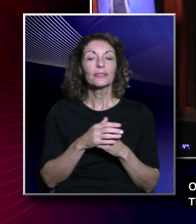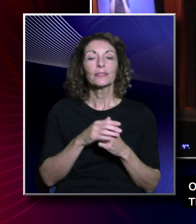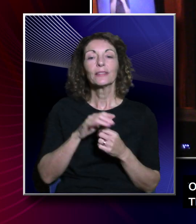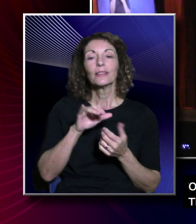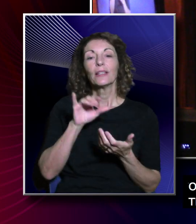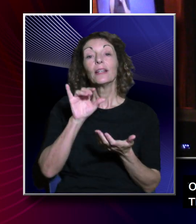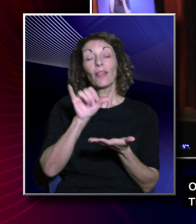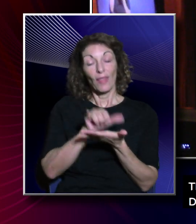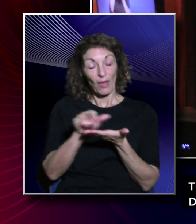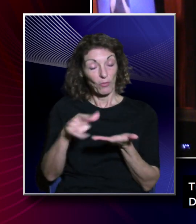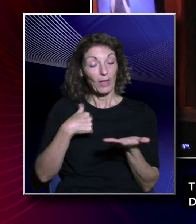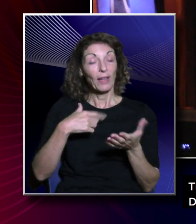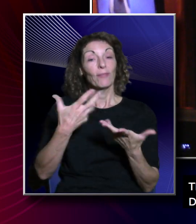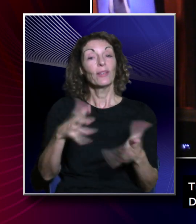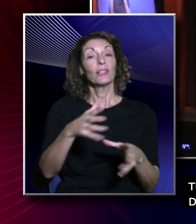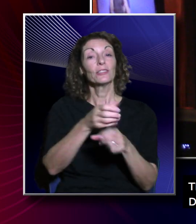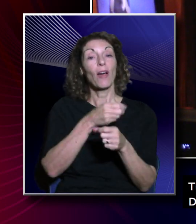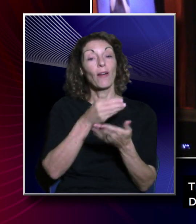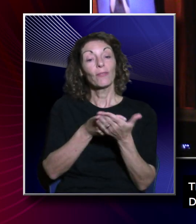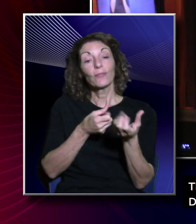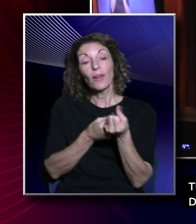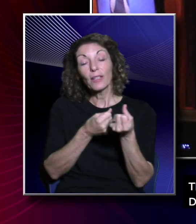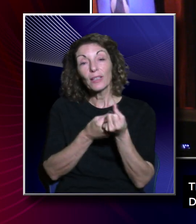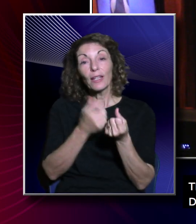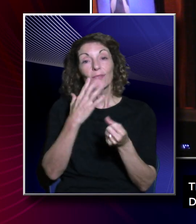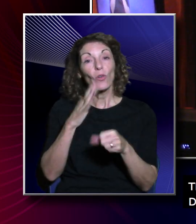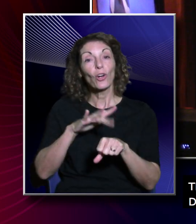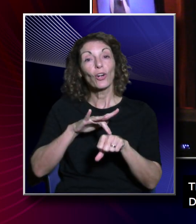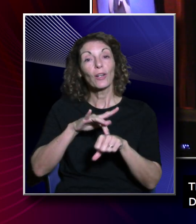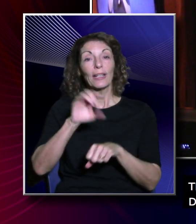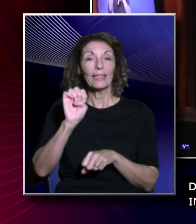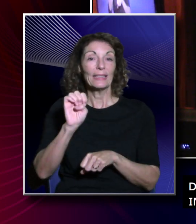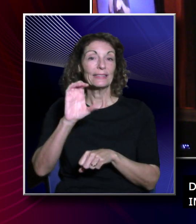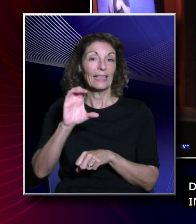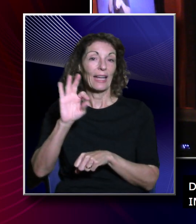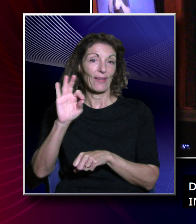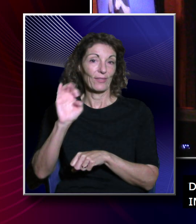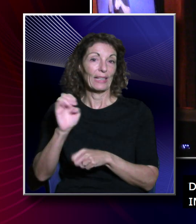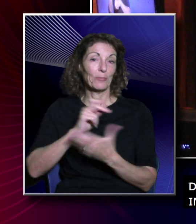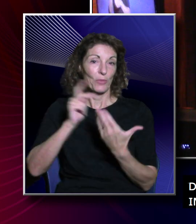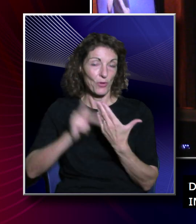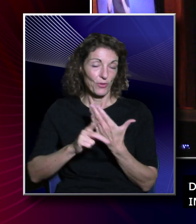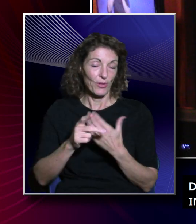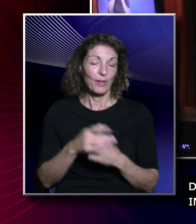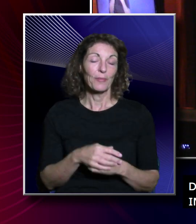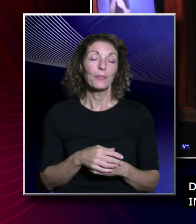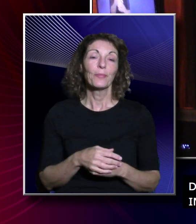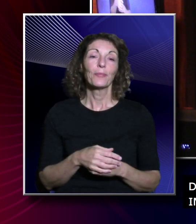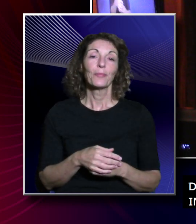funding for early intervention program, early family education program,